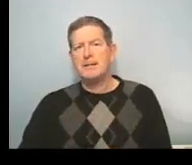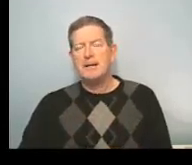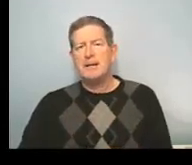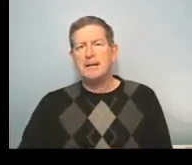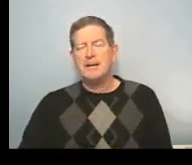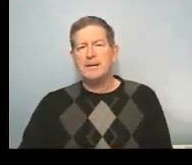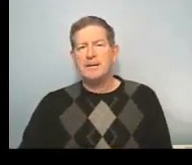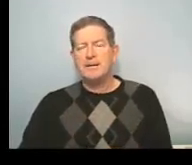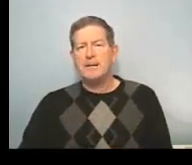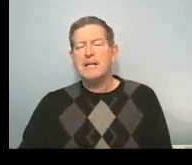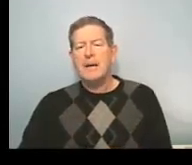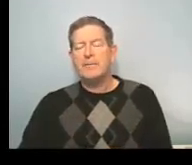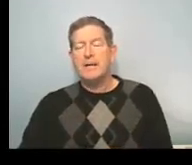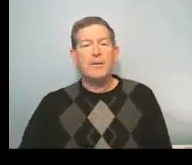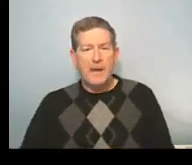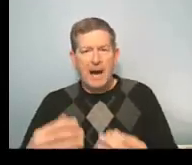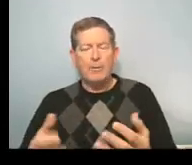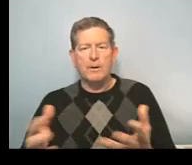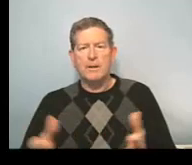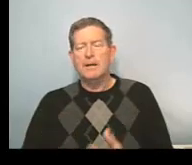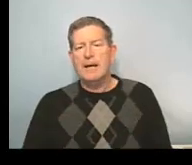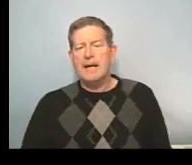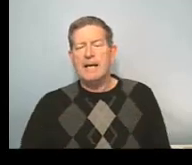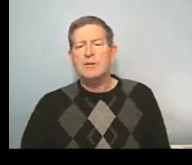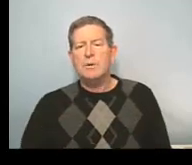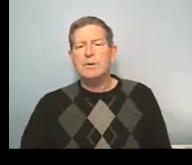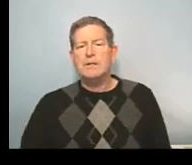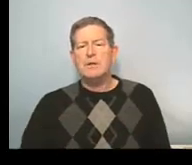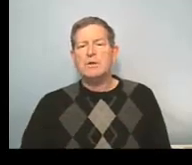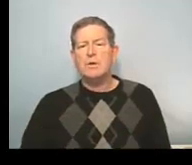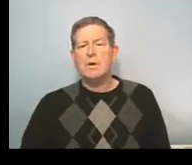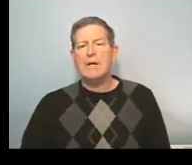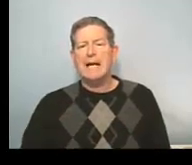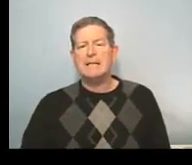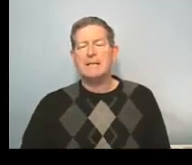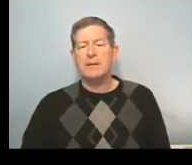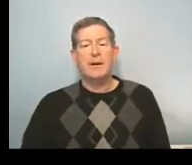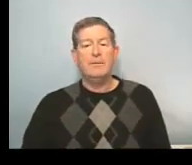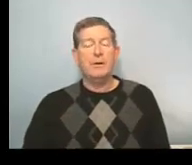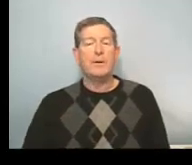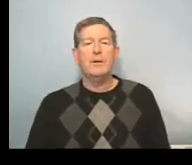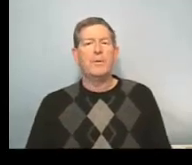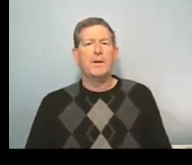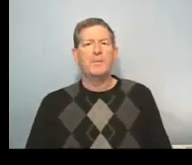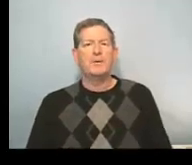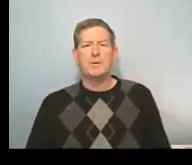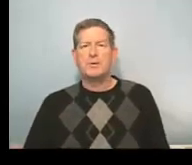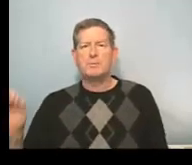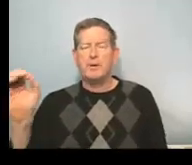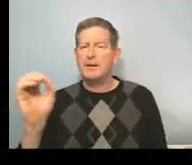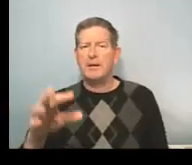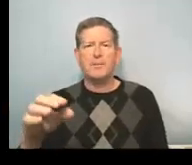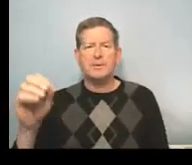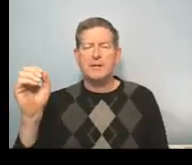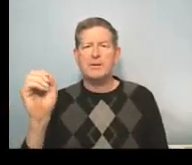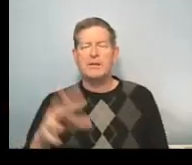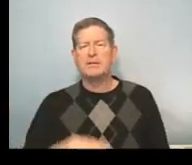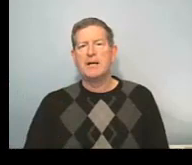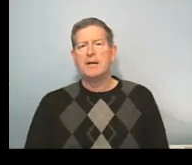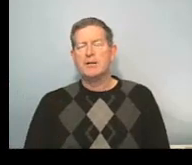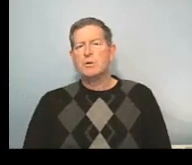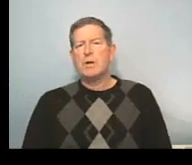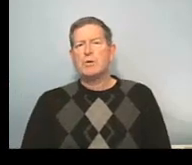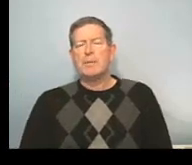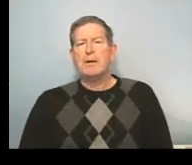about the time of day or the hour. And so you'll say son las, and you already know the numbers. You can just plug the numbers into